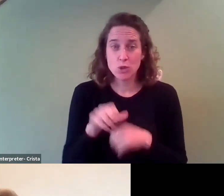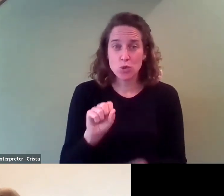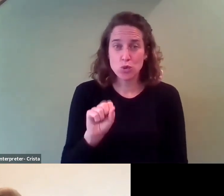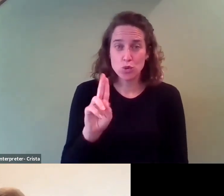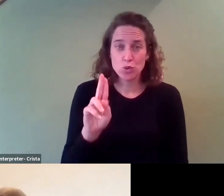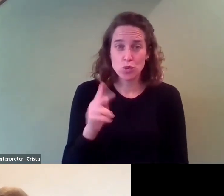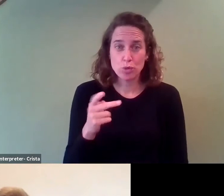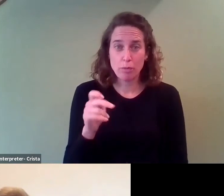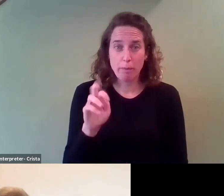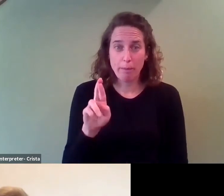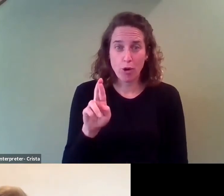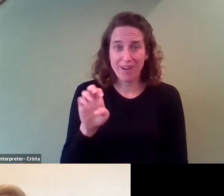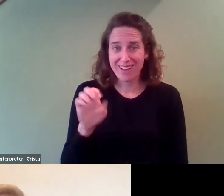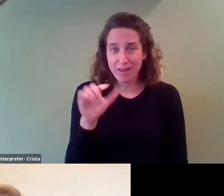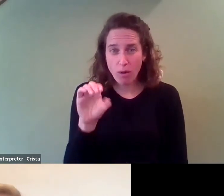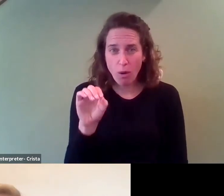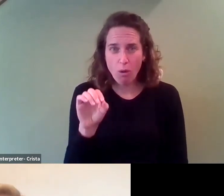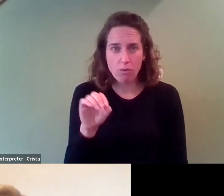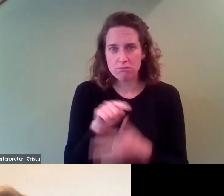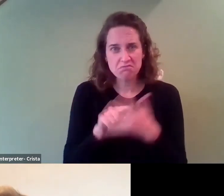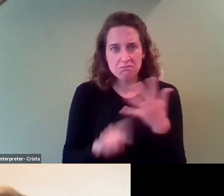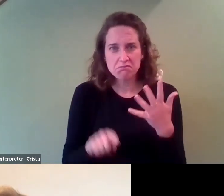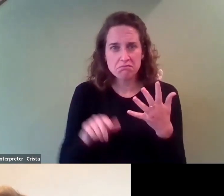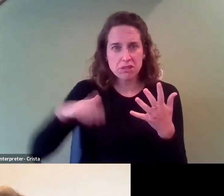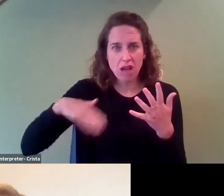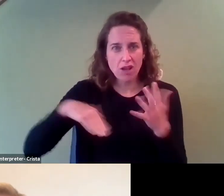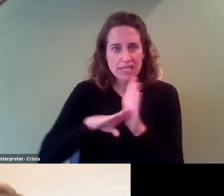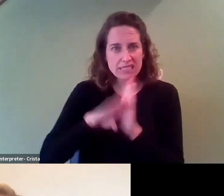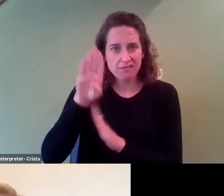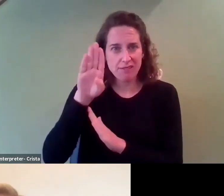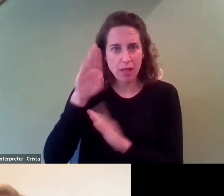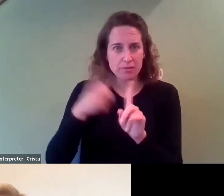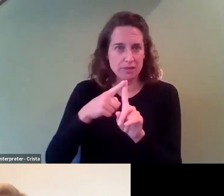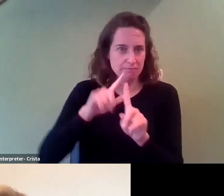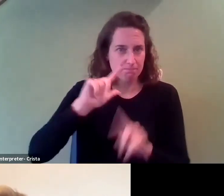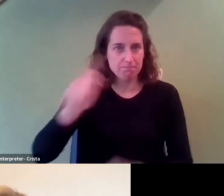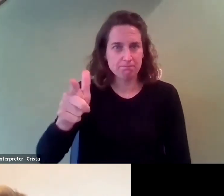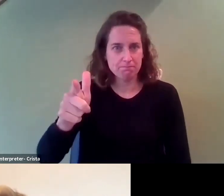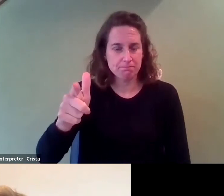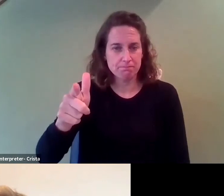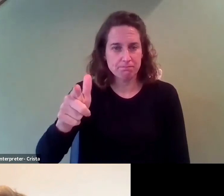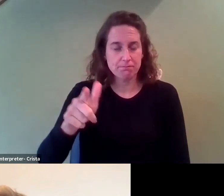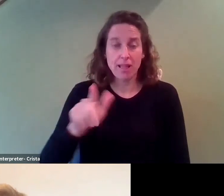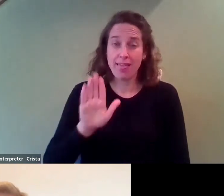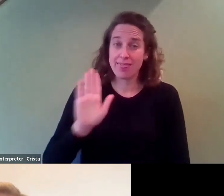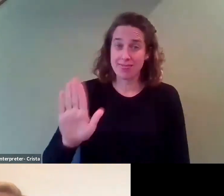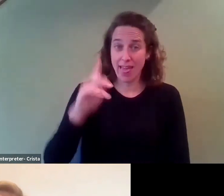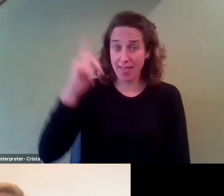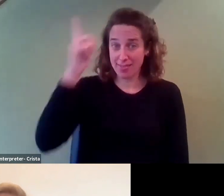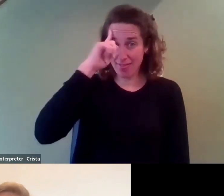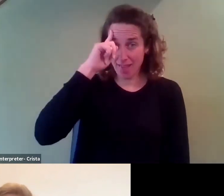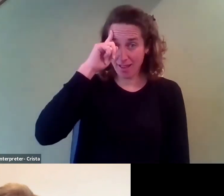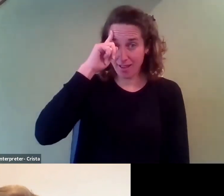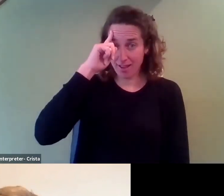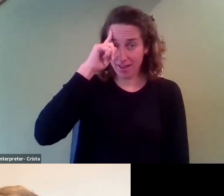is not going to be fully developed for a decade or more. Their definition of privacy is not